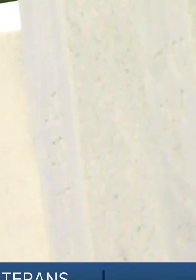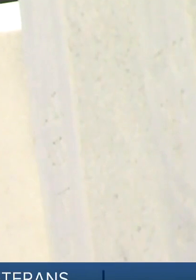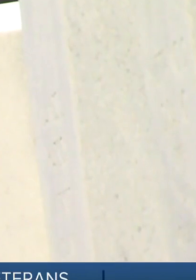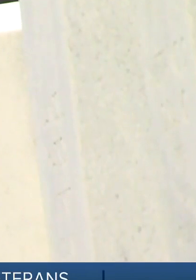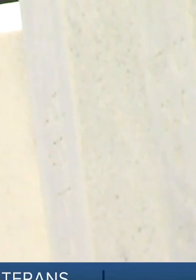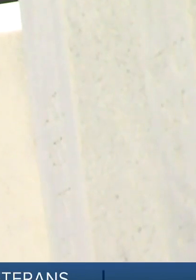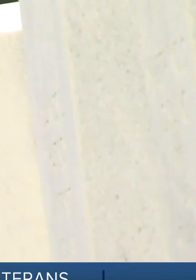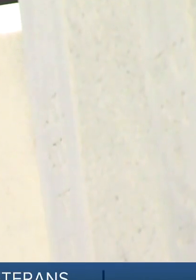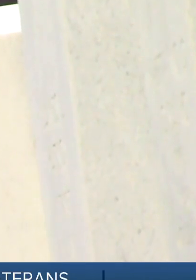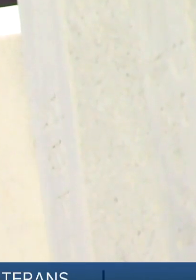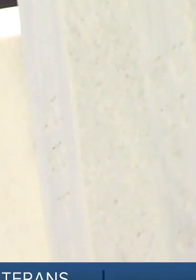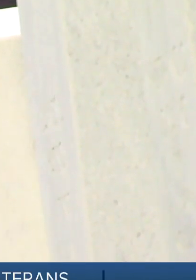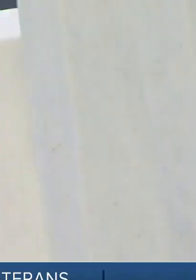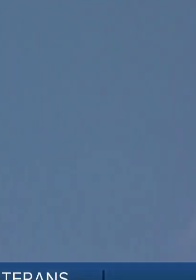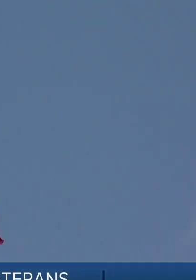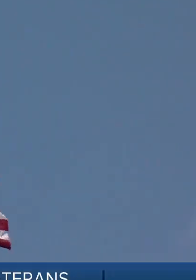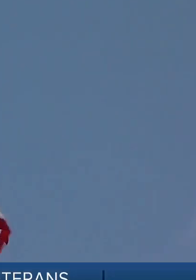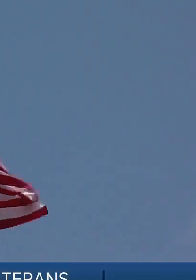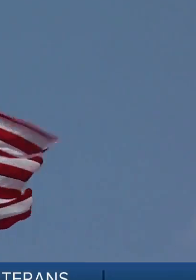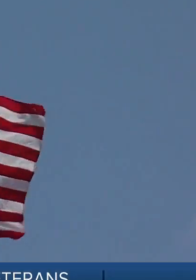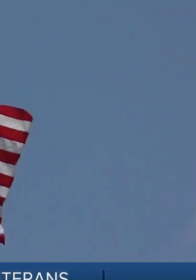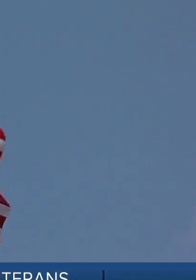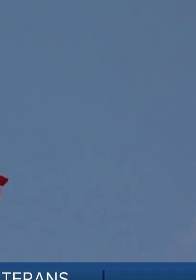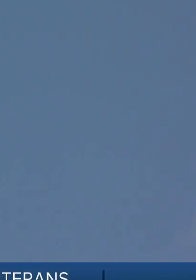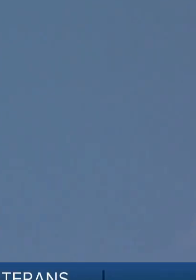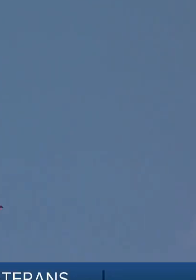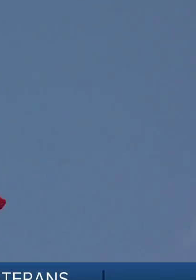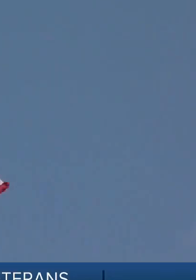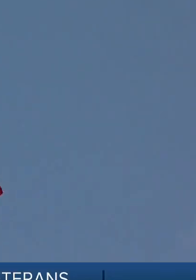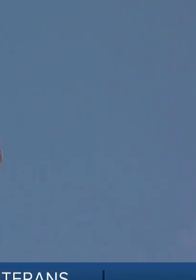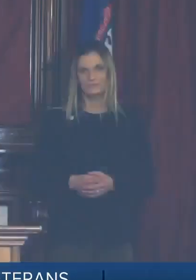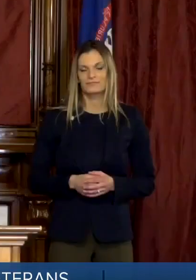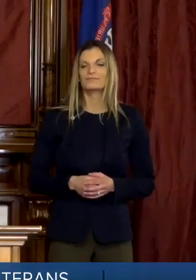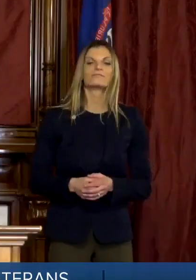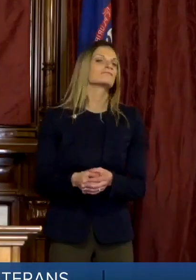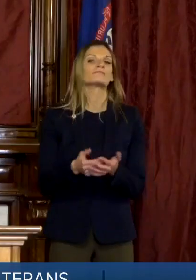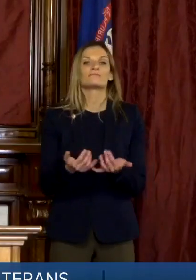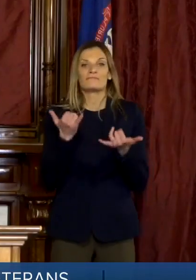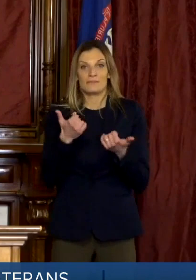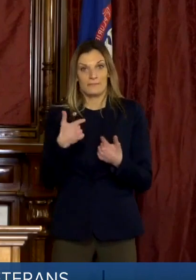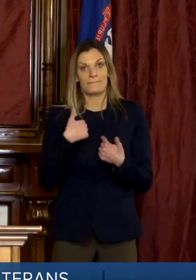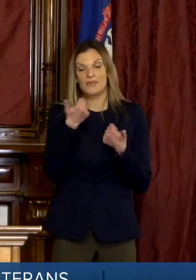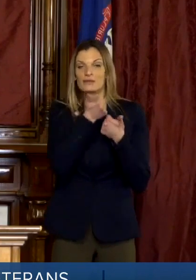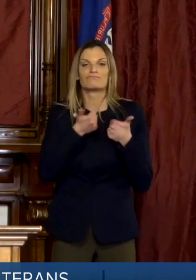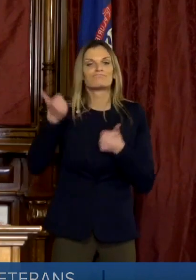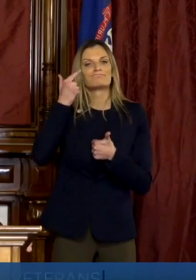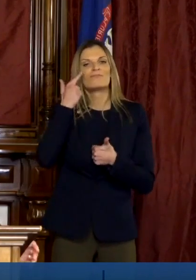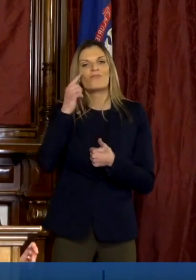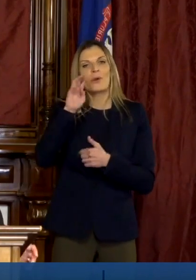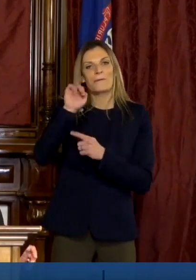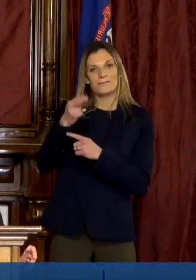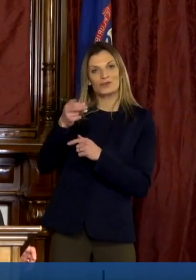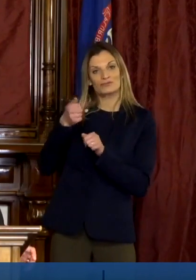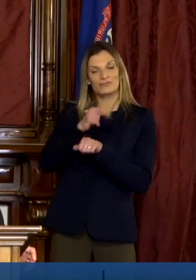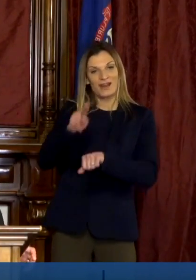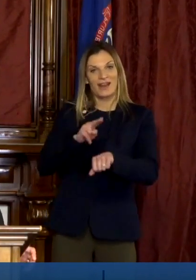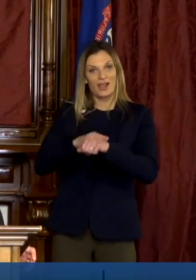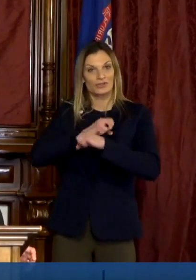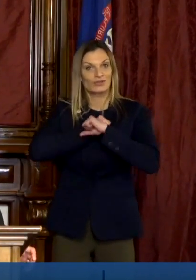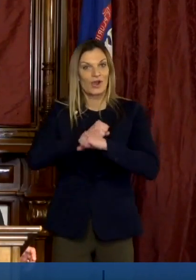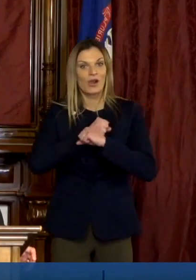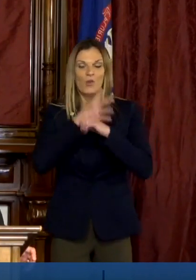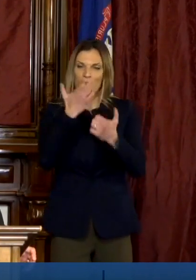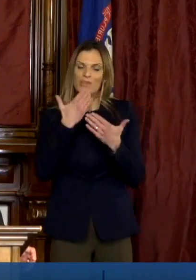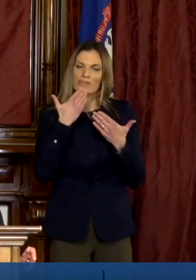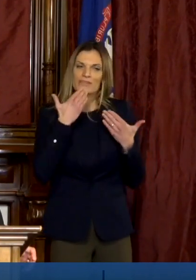President Gerald Ford officially made it November 11th in 1978. As Commander-in-Chief of the Michigan National Guard, I want to thank all of the